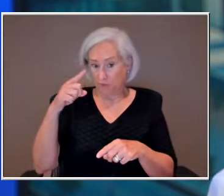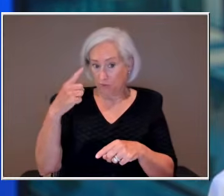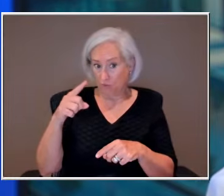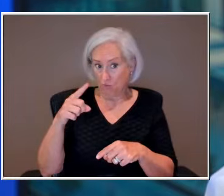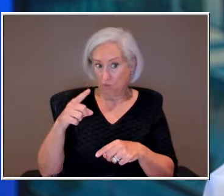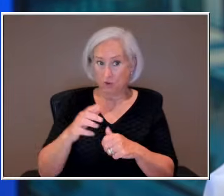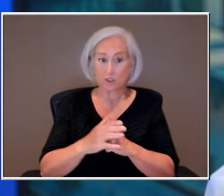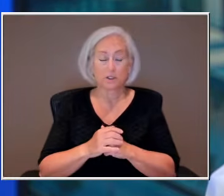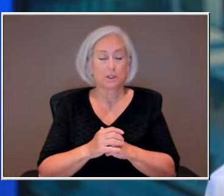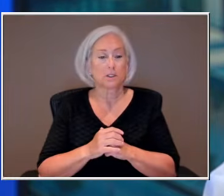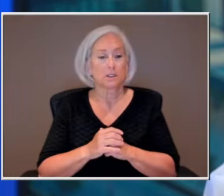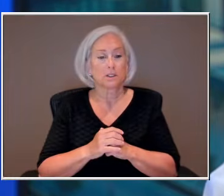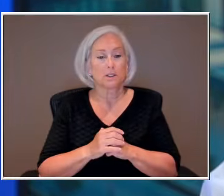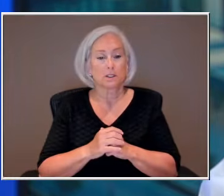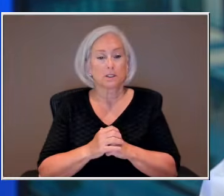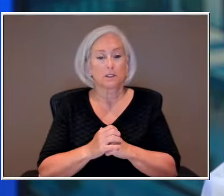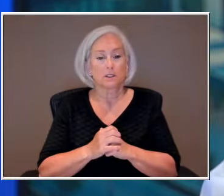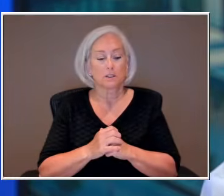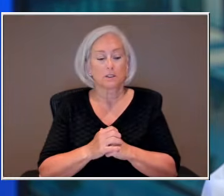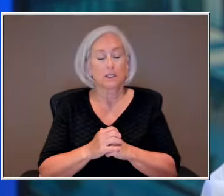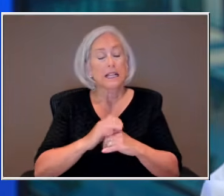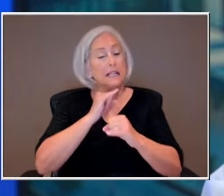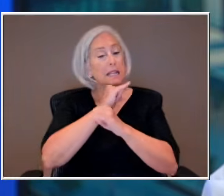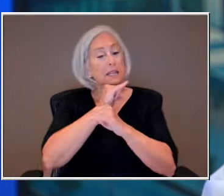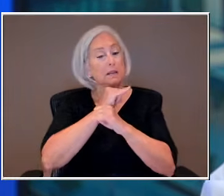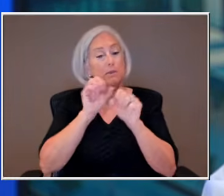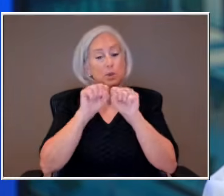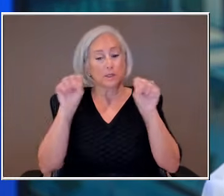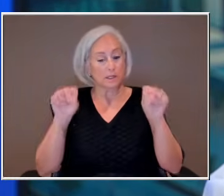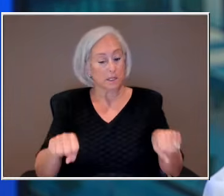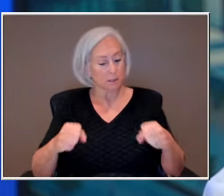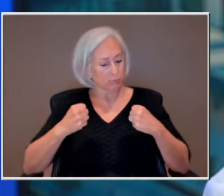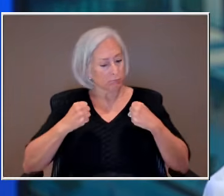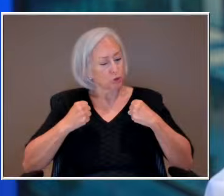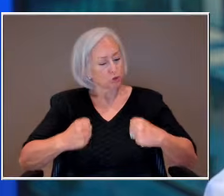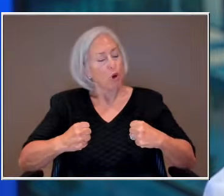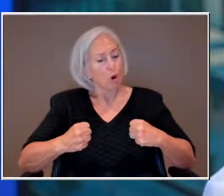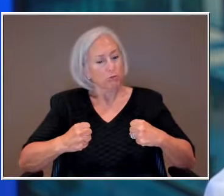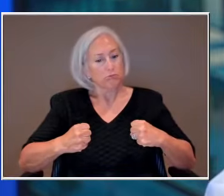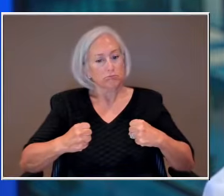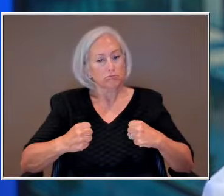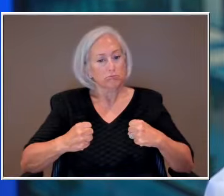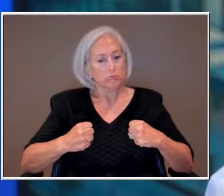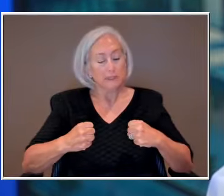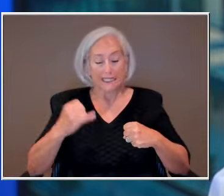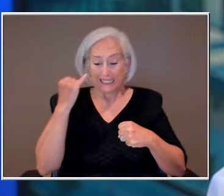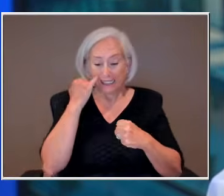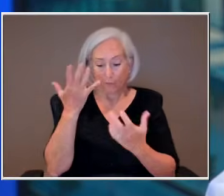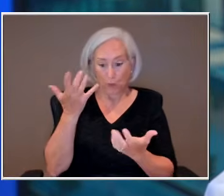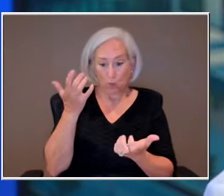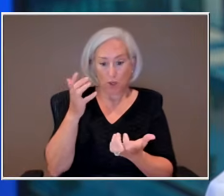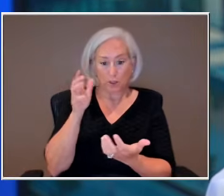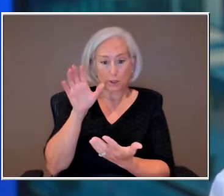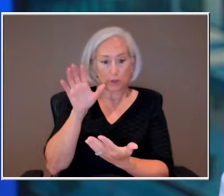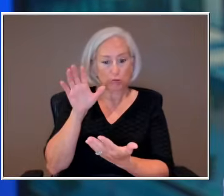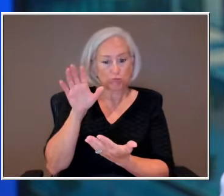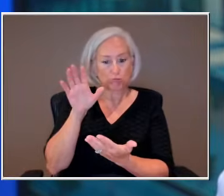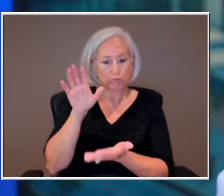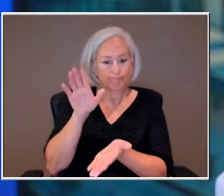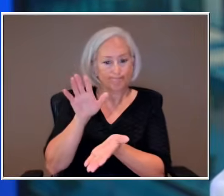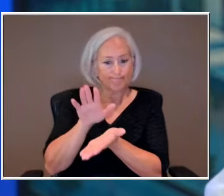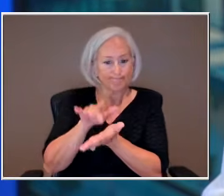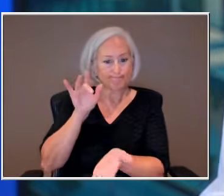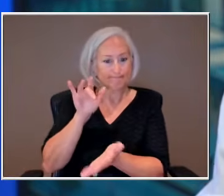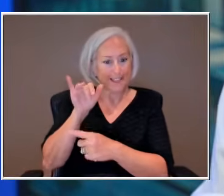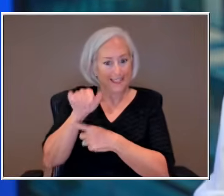there is, the immune system is a very strong system, and to be able to use that system to fight the cancer is really